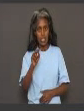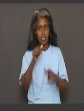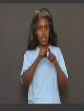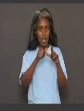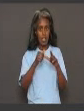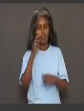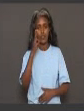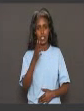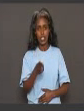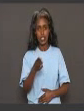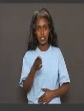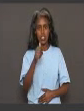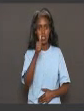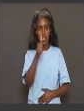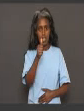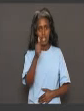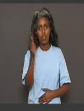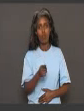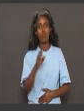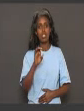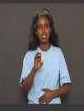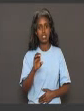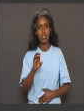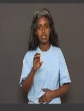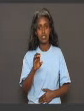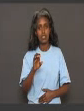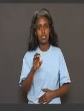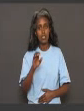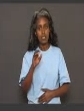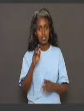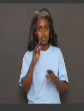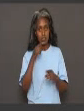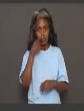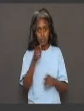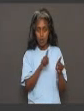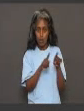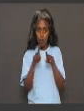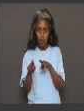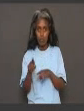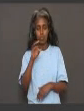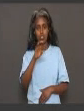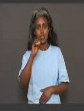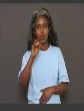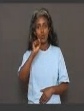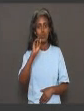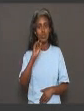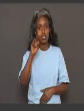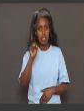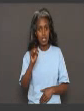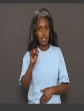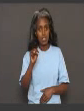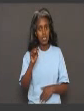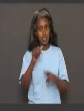for H, A over C, is also the cosine angle for